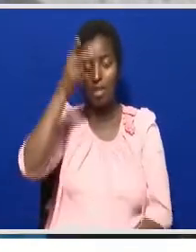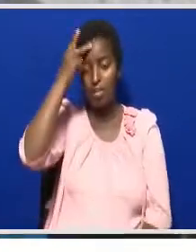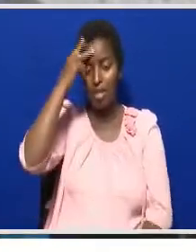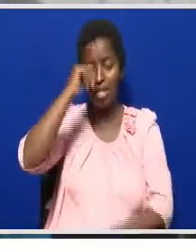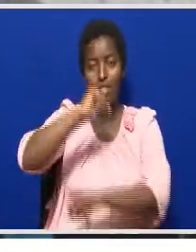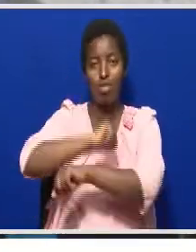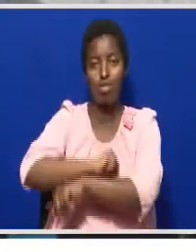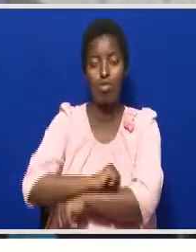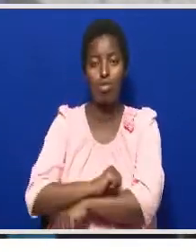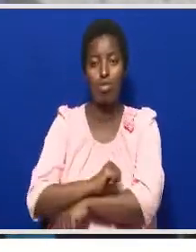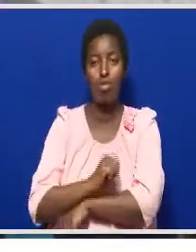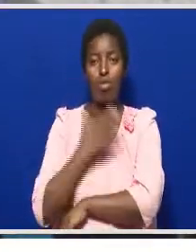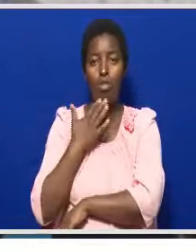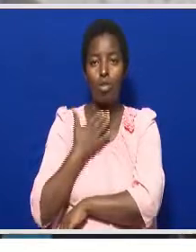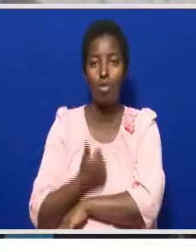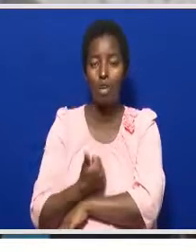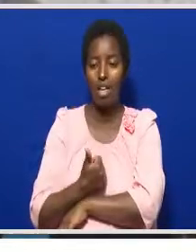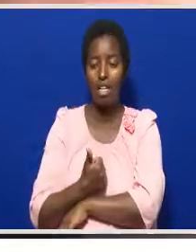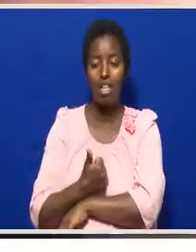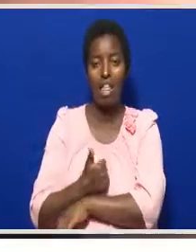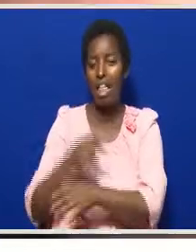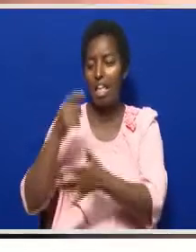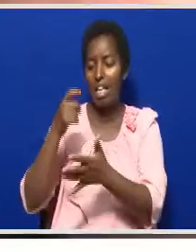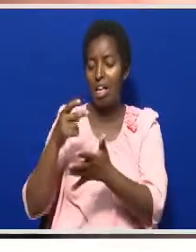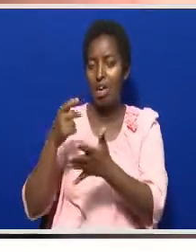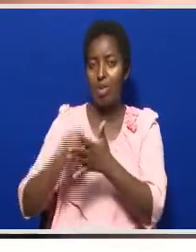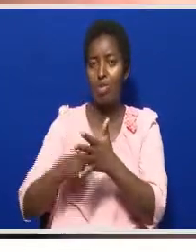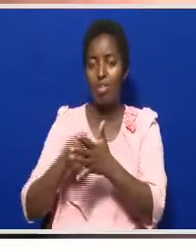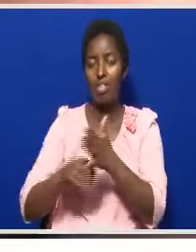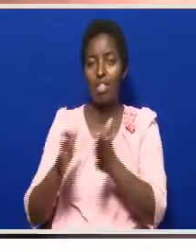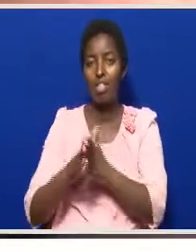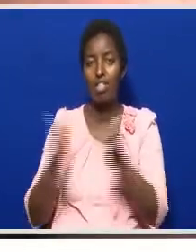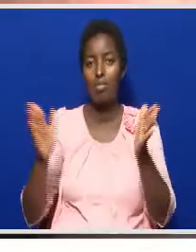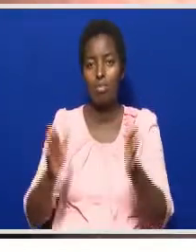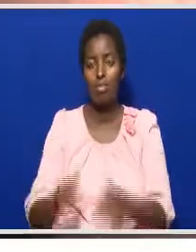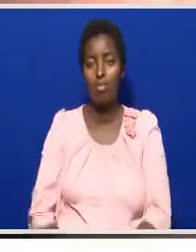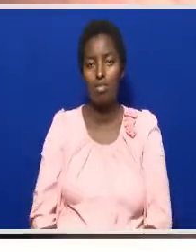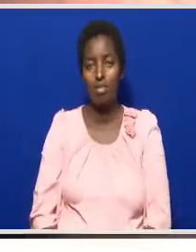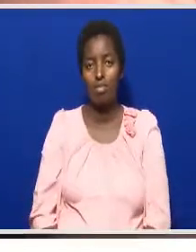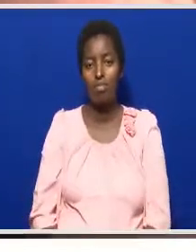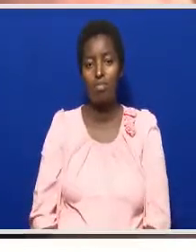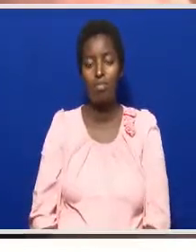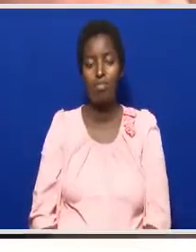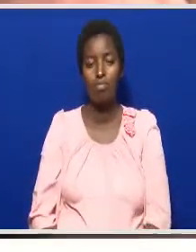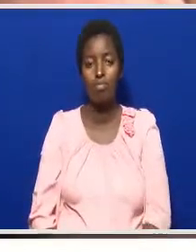shule zinatugharimu pesa mingi sana. Leonida Maina,